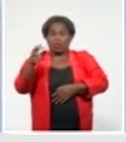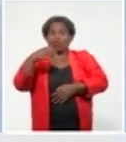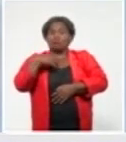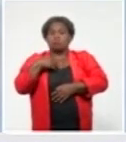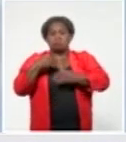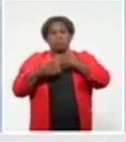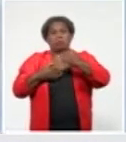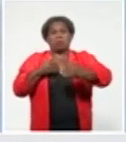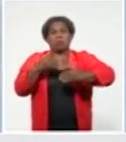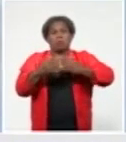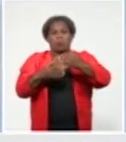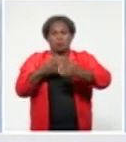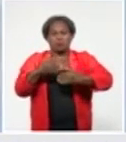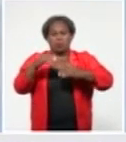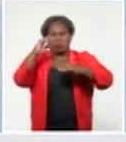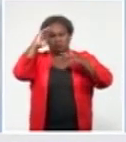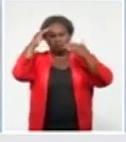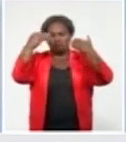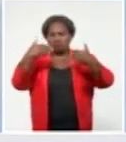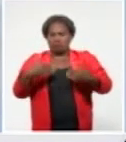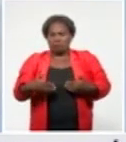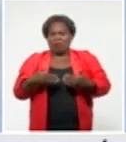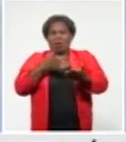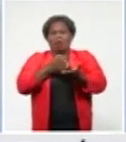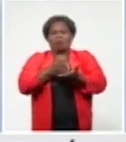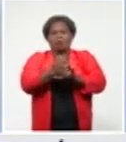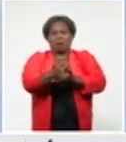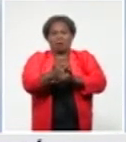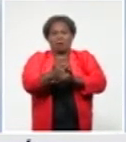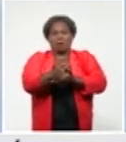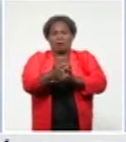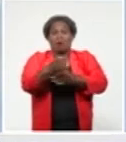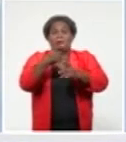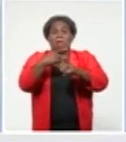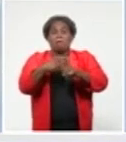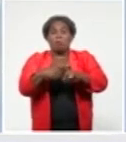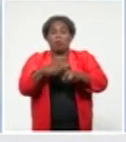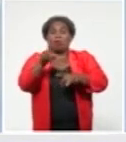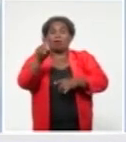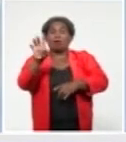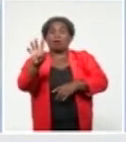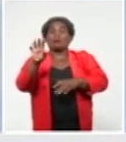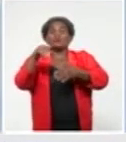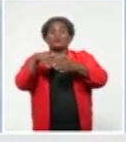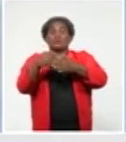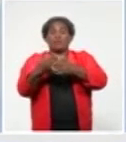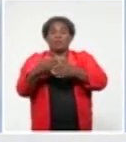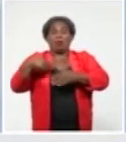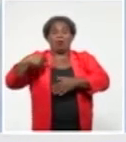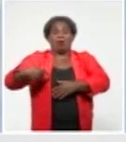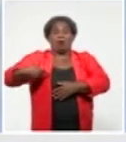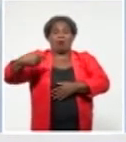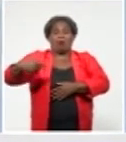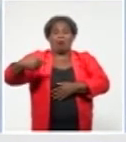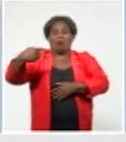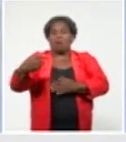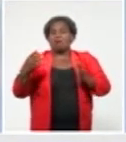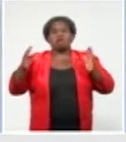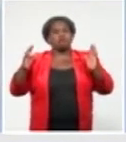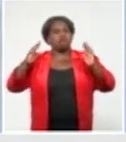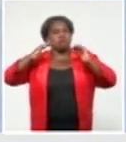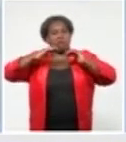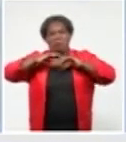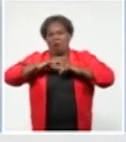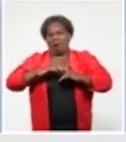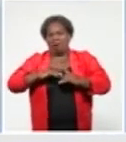14 days, for a mortality rate of 2.58%. We always mention the 2 evacuated patients at the beginning of the